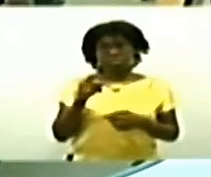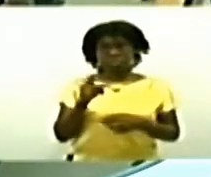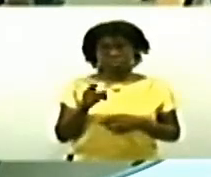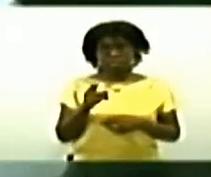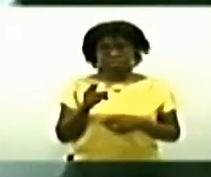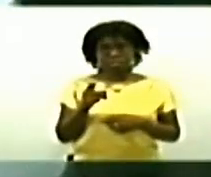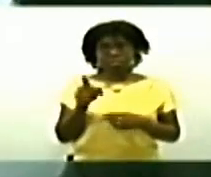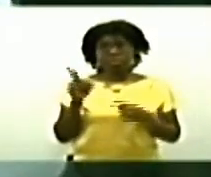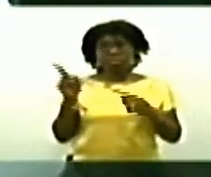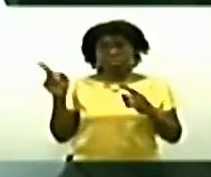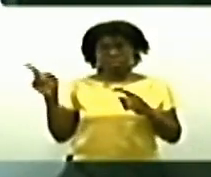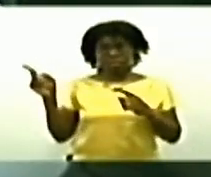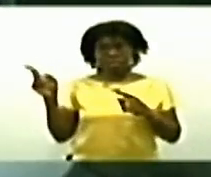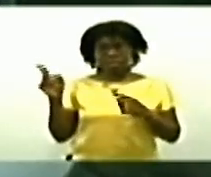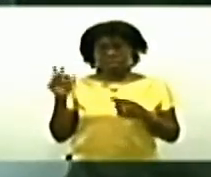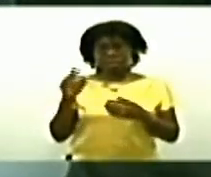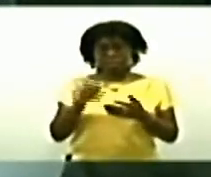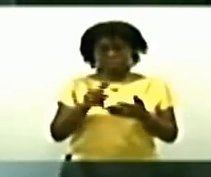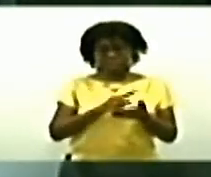Page 5,